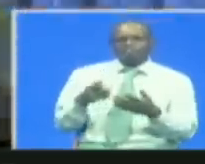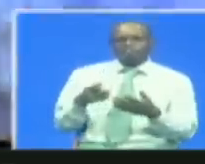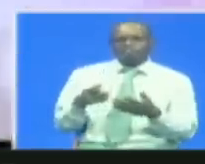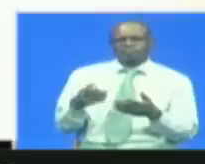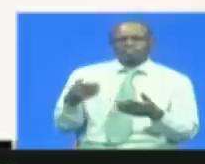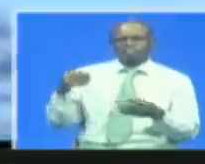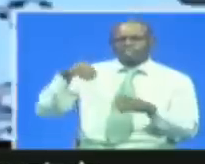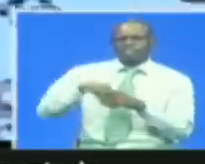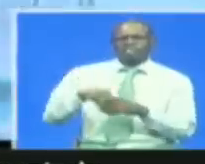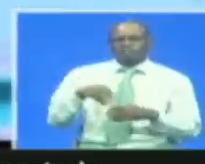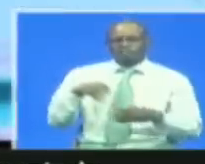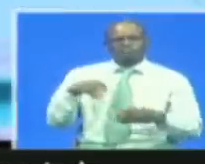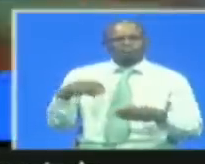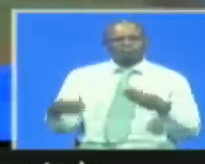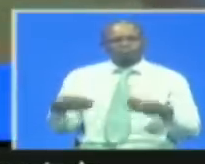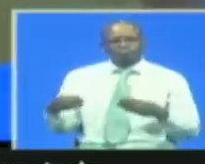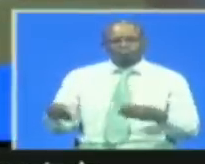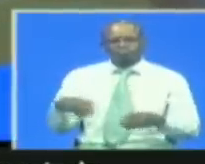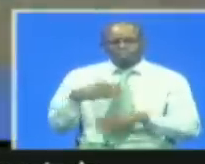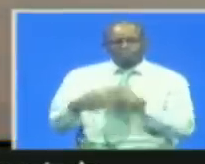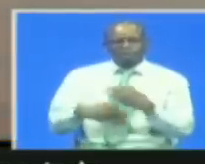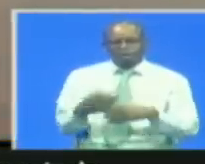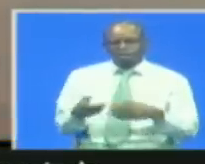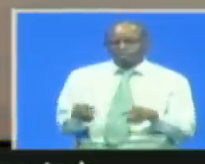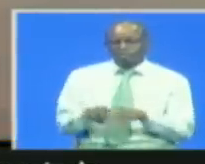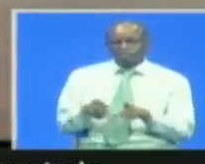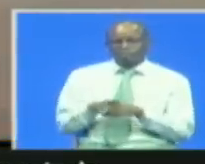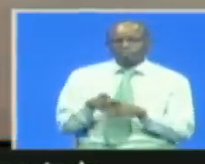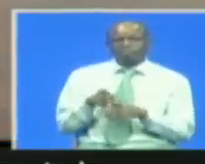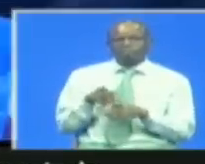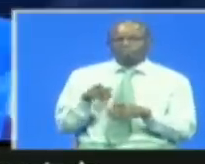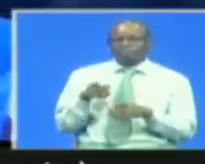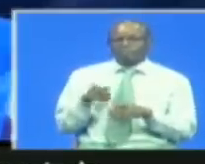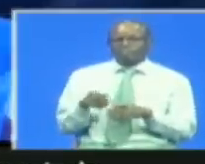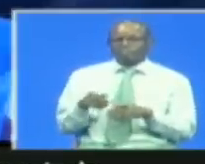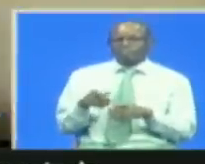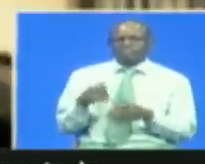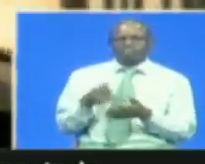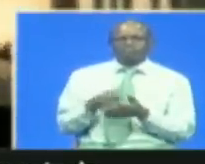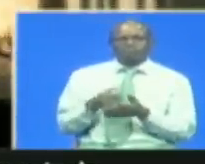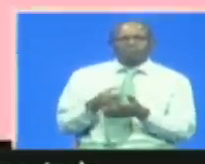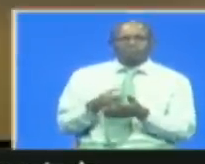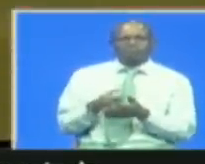paper. The guardianship process to start without involving Moga. That's one of the